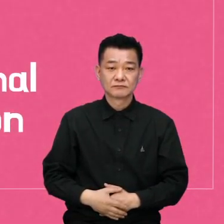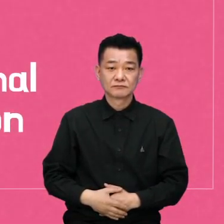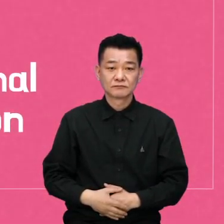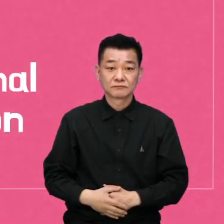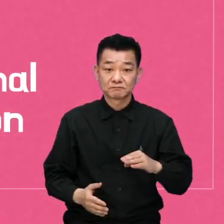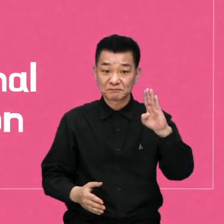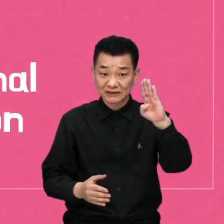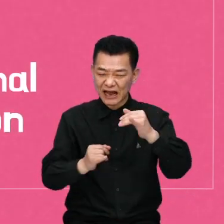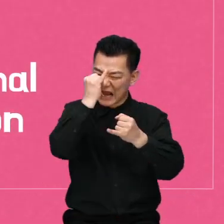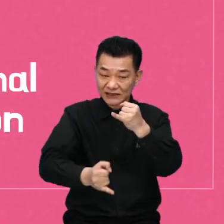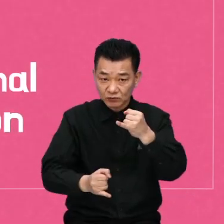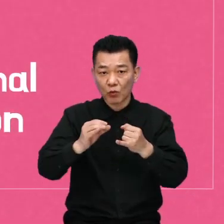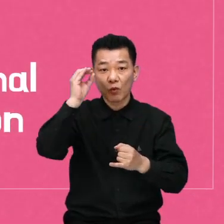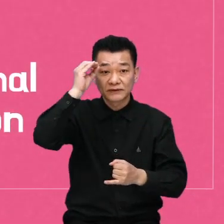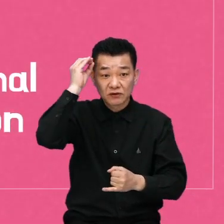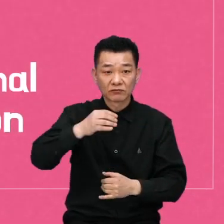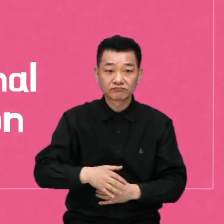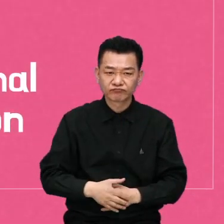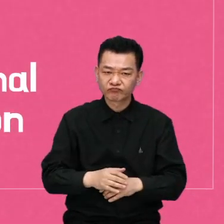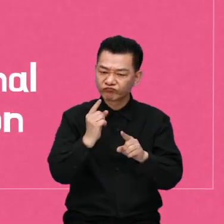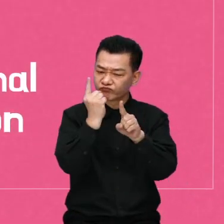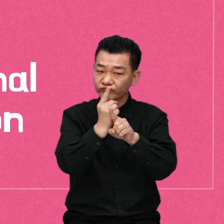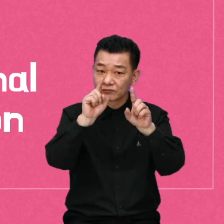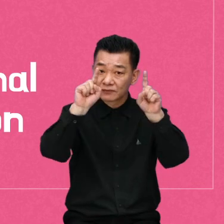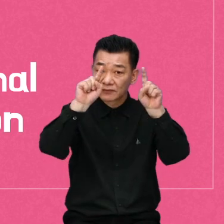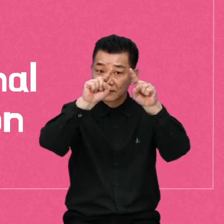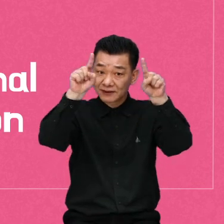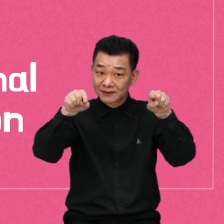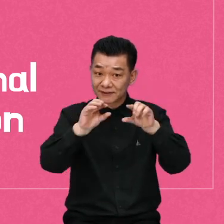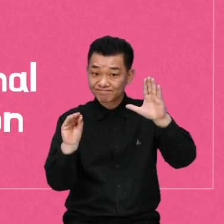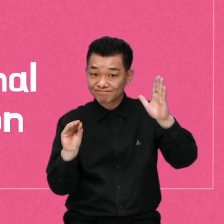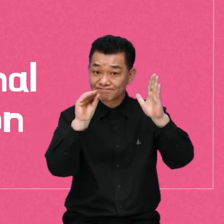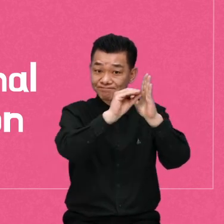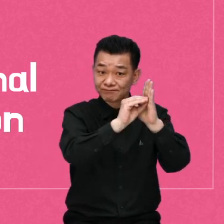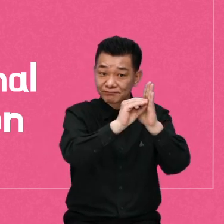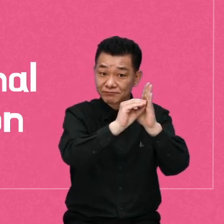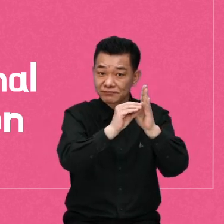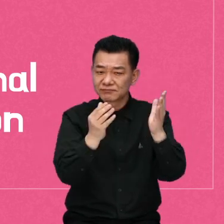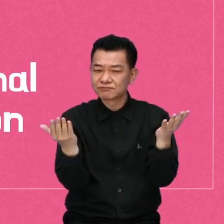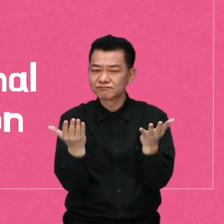Making final conclusion. What is the correct answer for the blank?